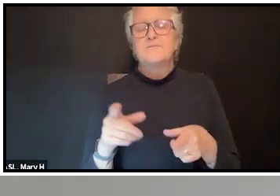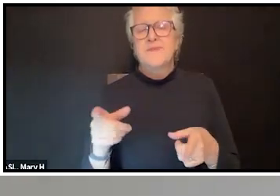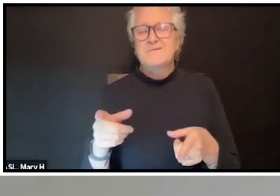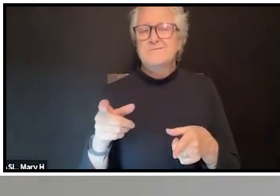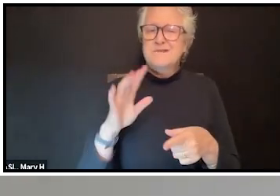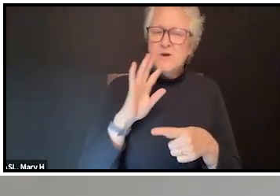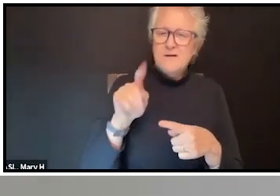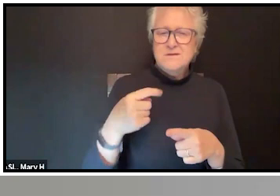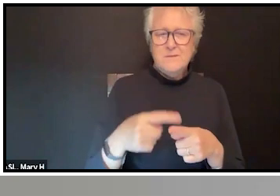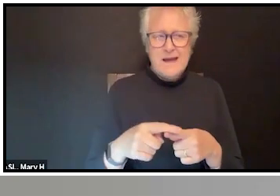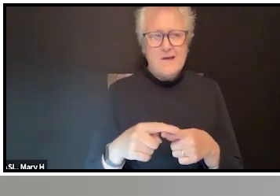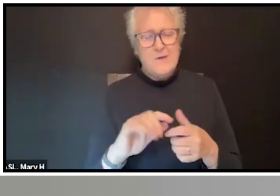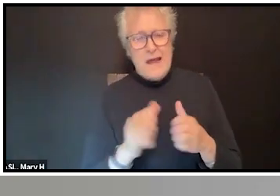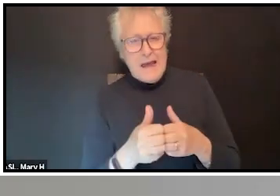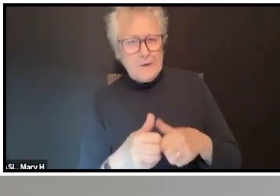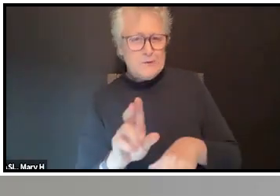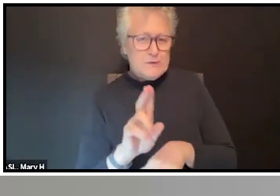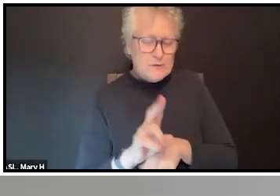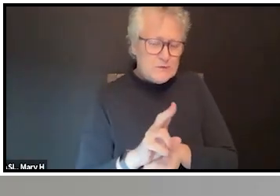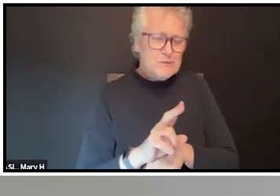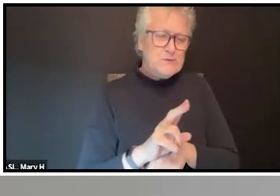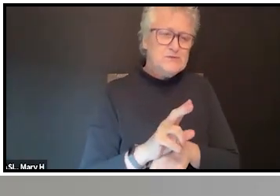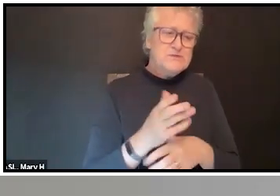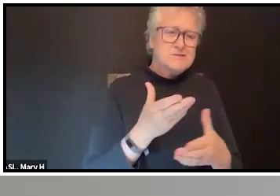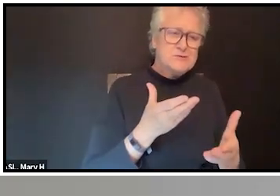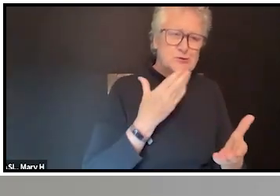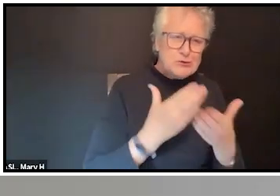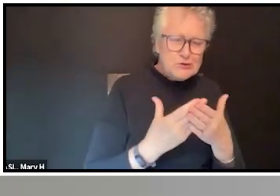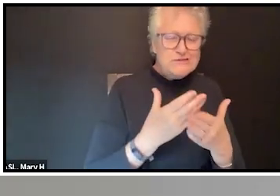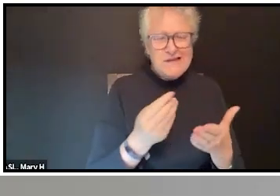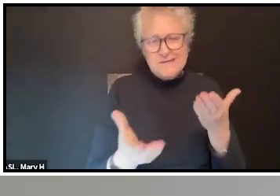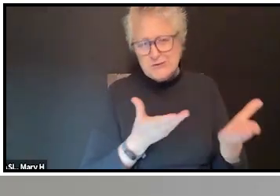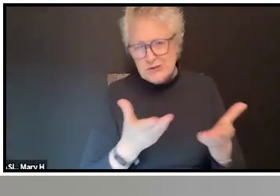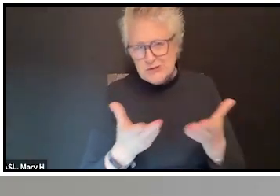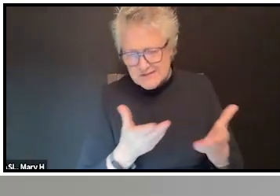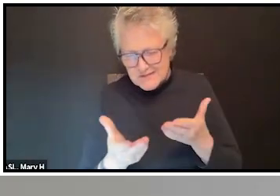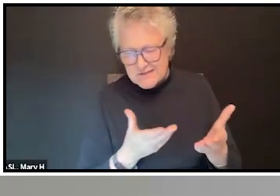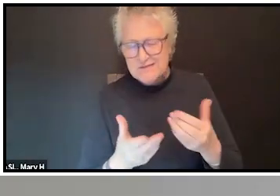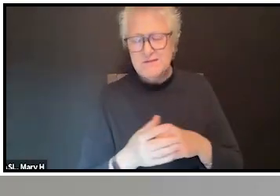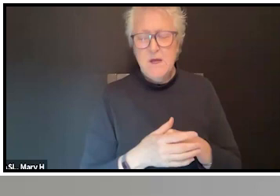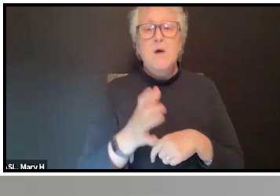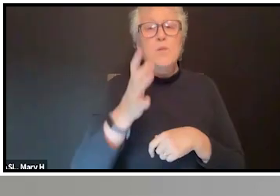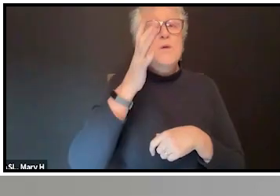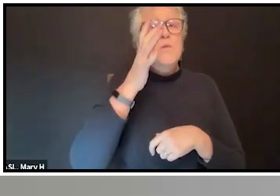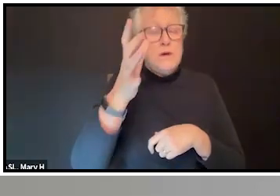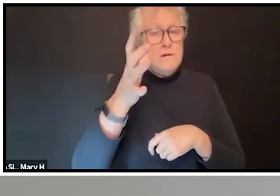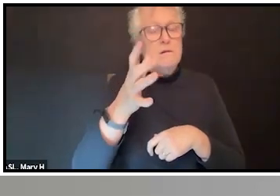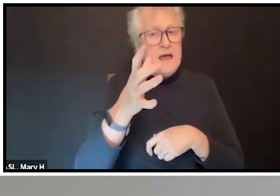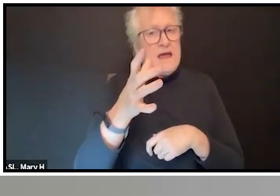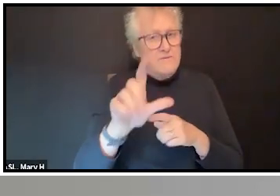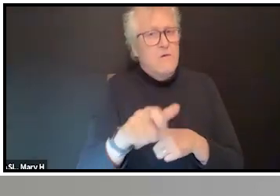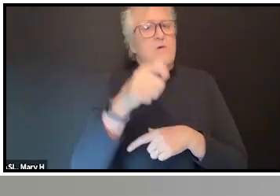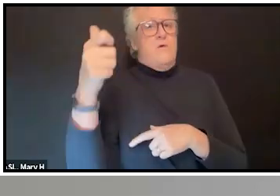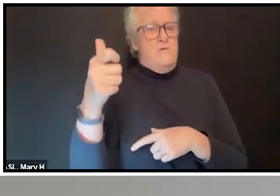and services and some of the updates. We will be looking to schedule additional